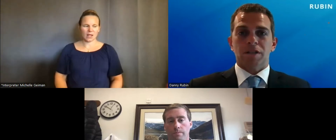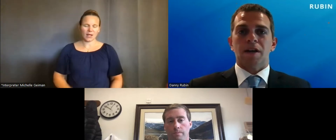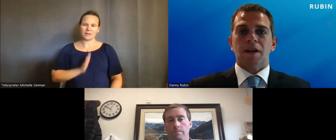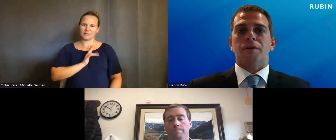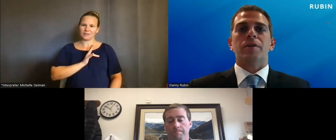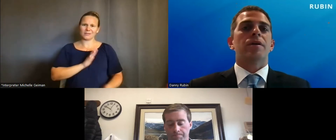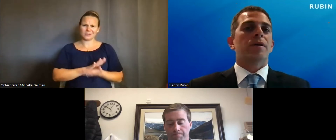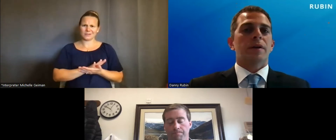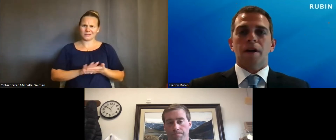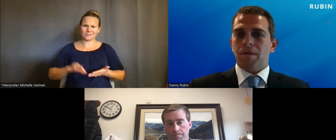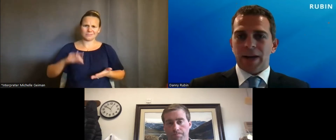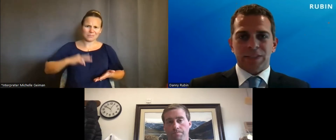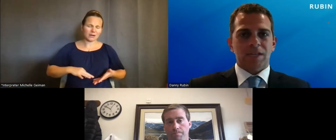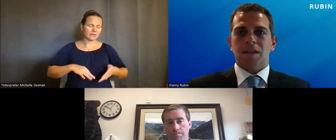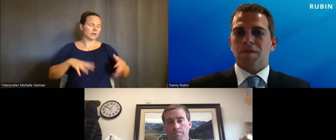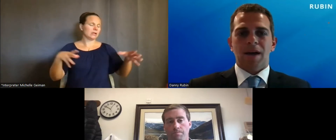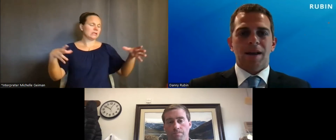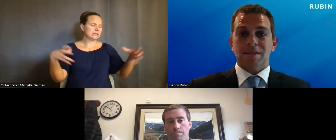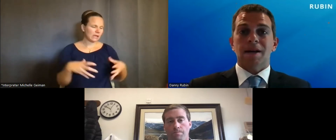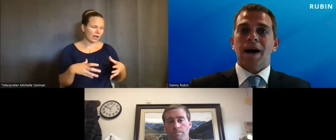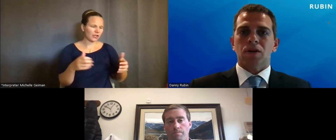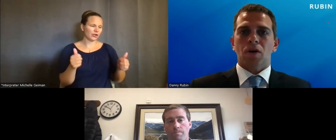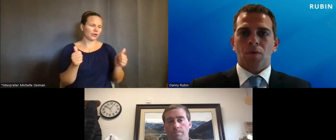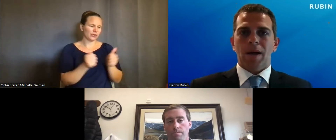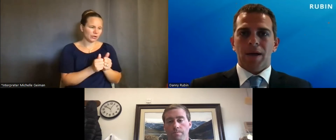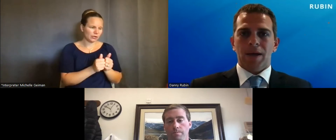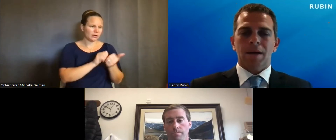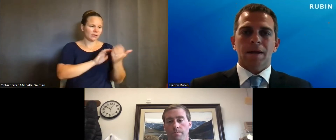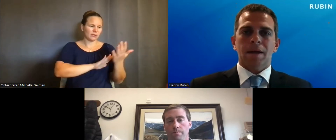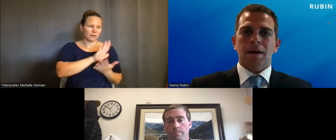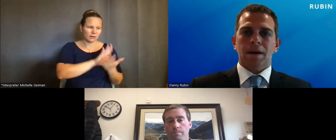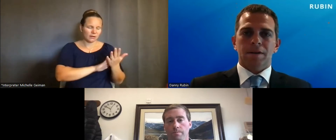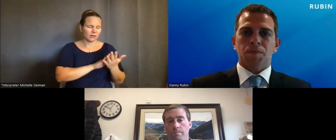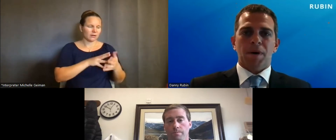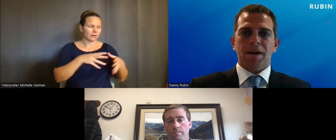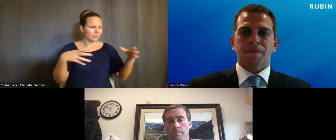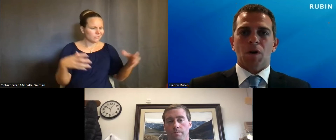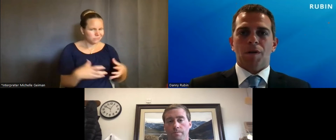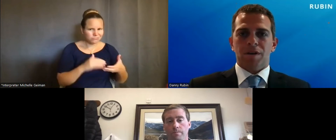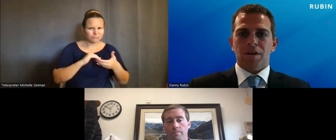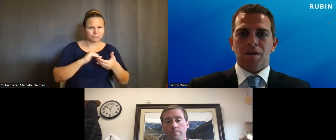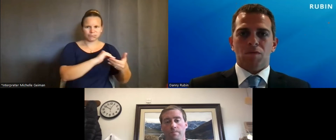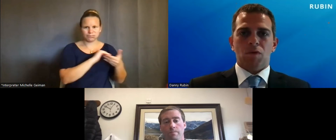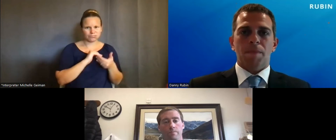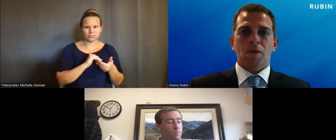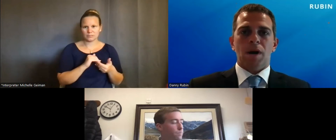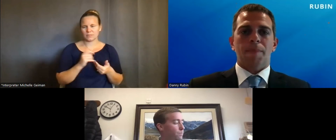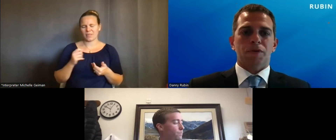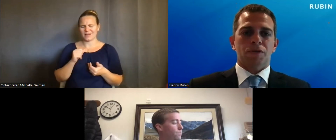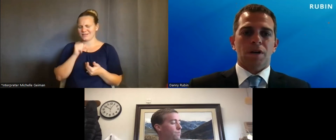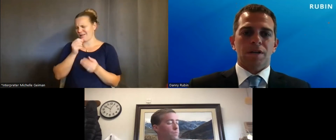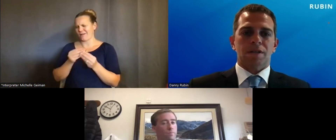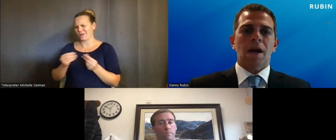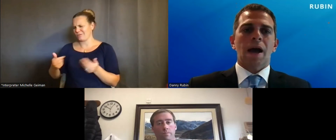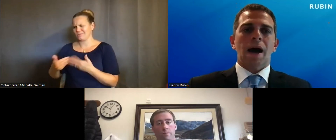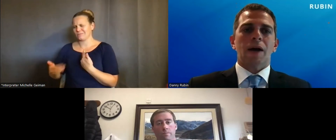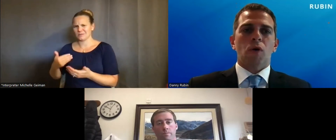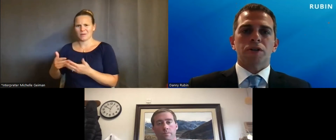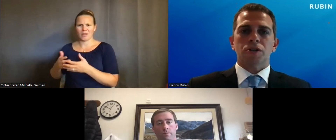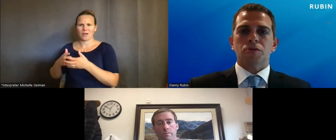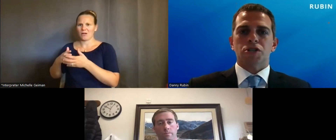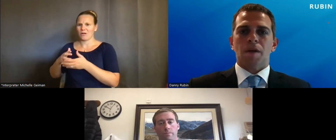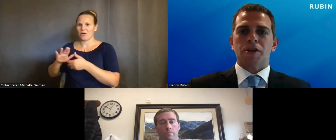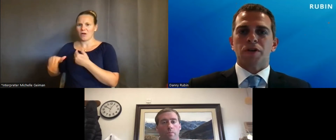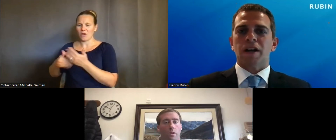person, learning together, interacting together. That has not gone away despite all the remote opportunities.